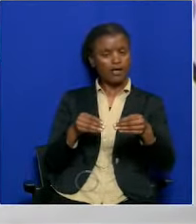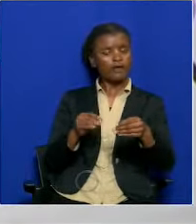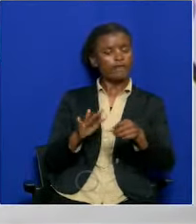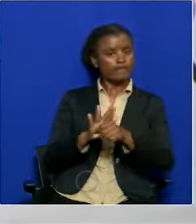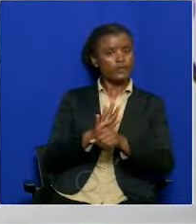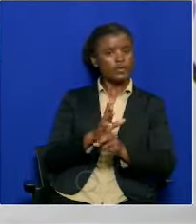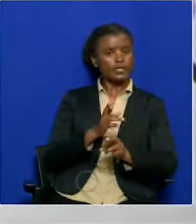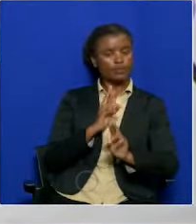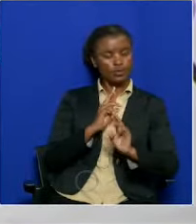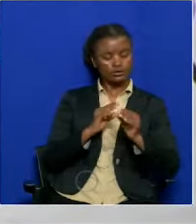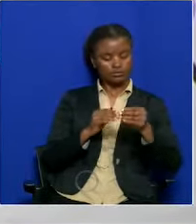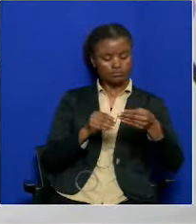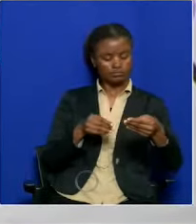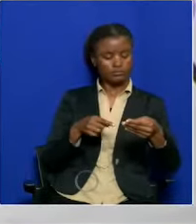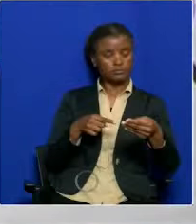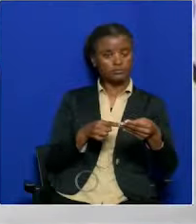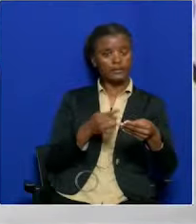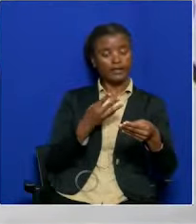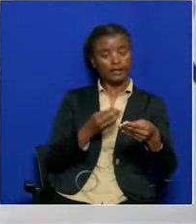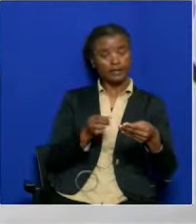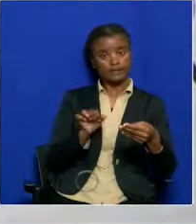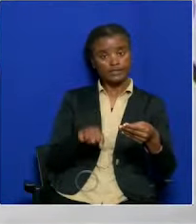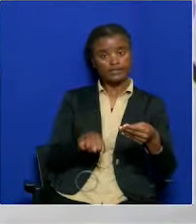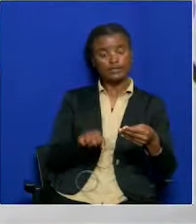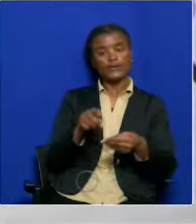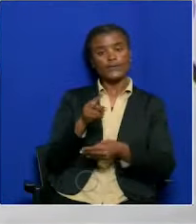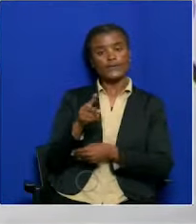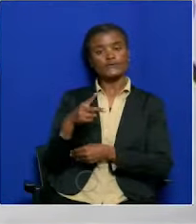was part of assisting the